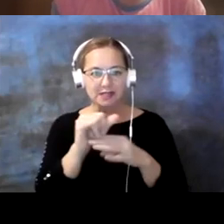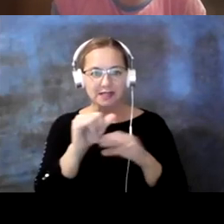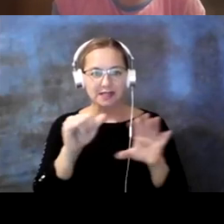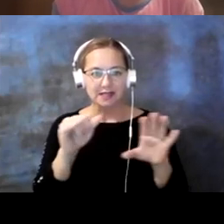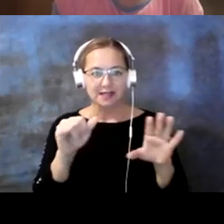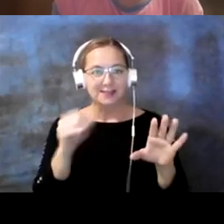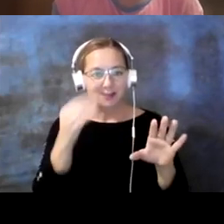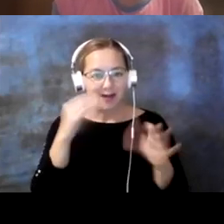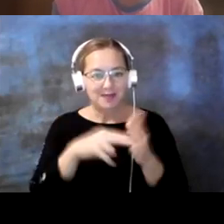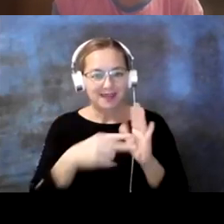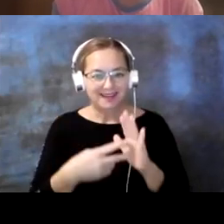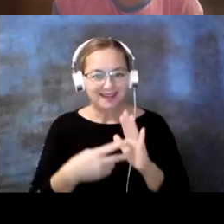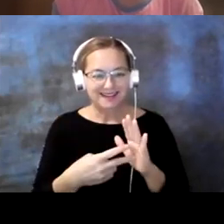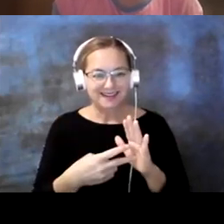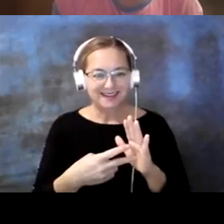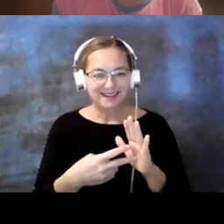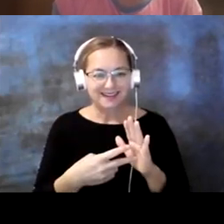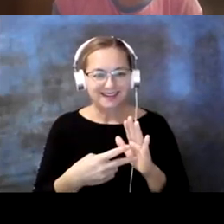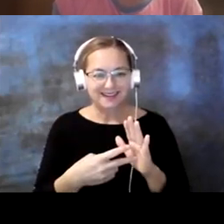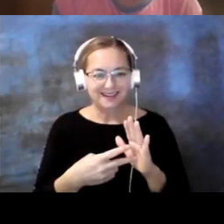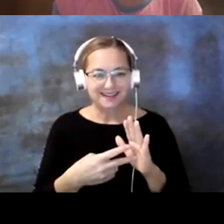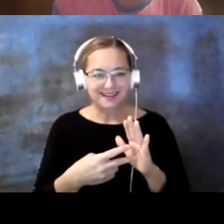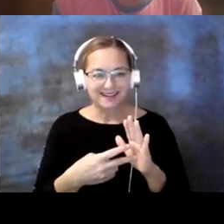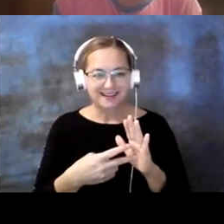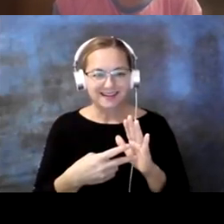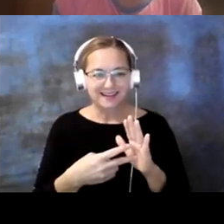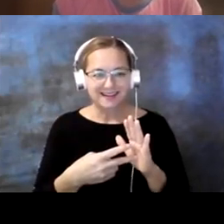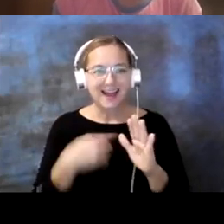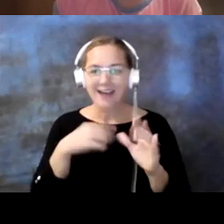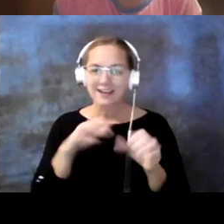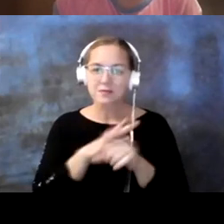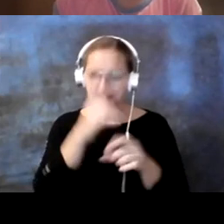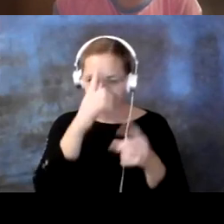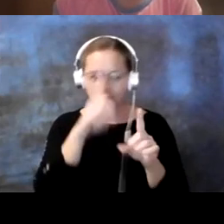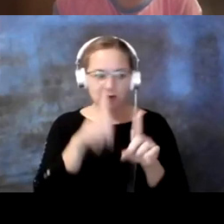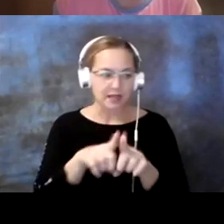mean, like so. Yes, I completely agree with